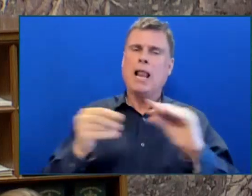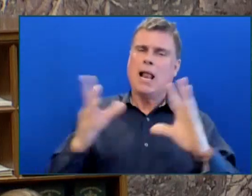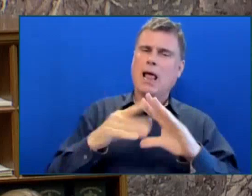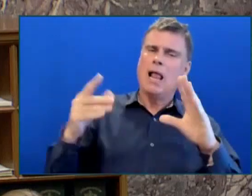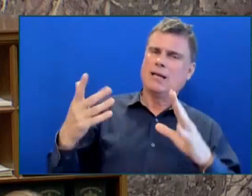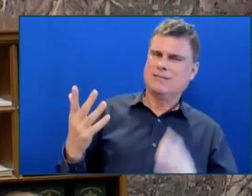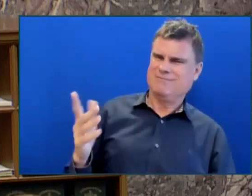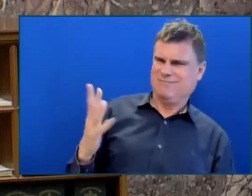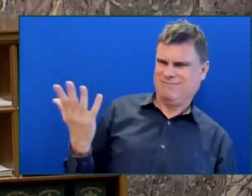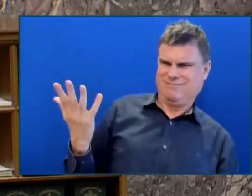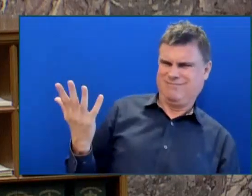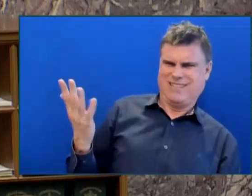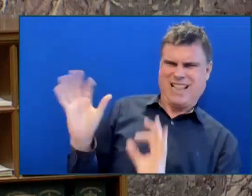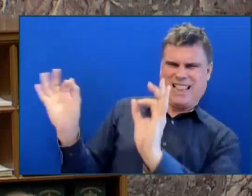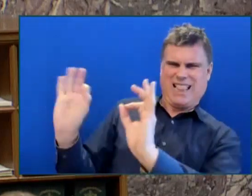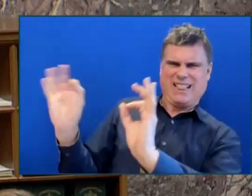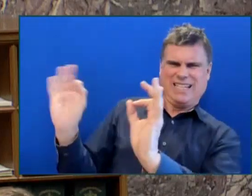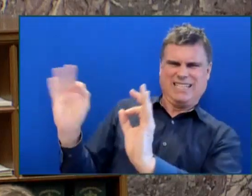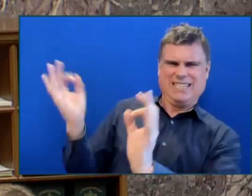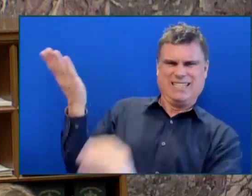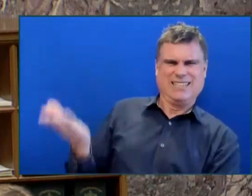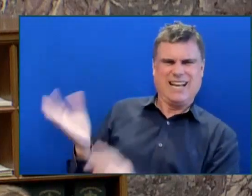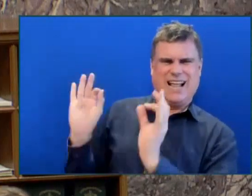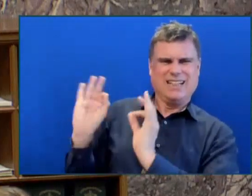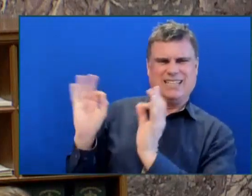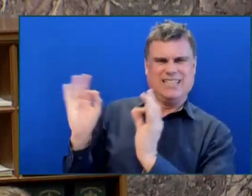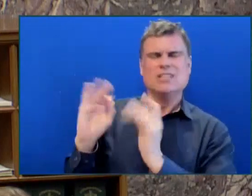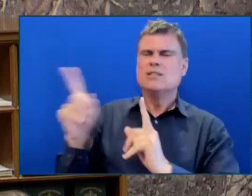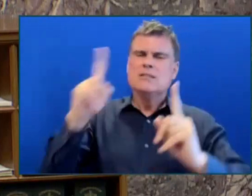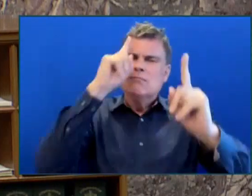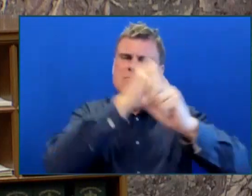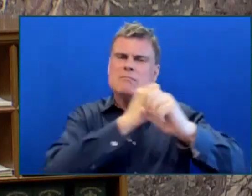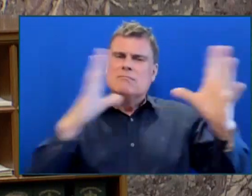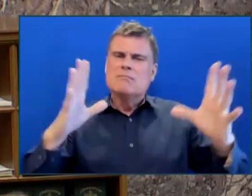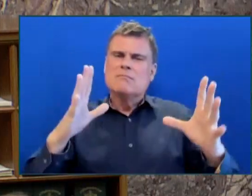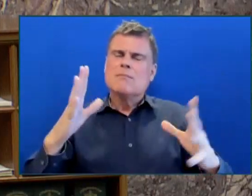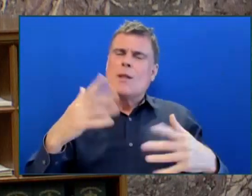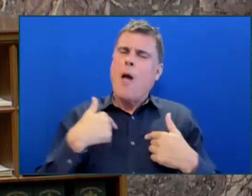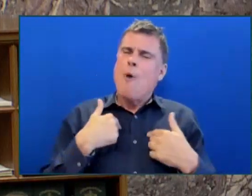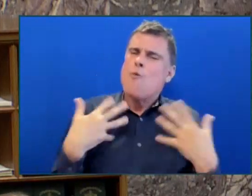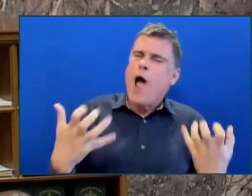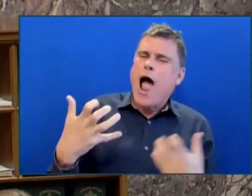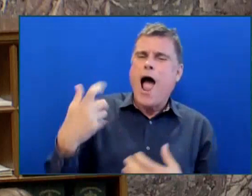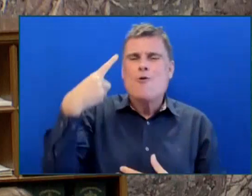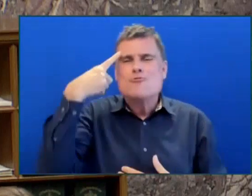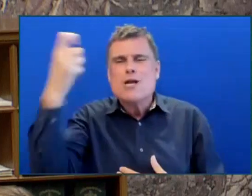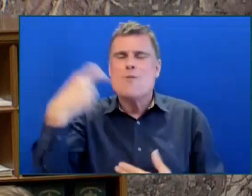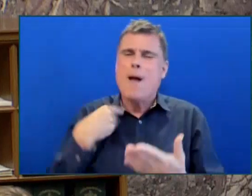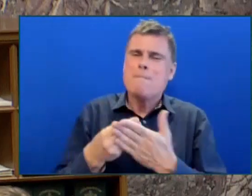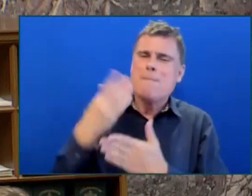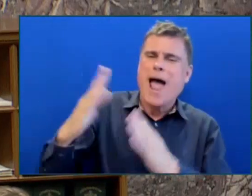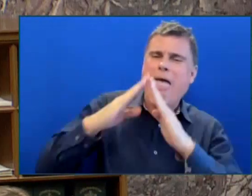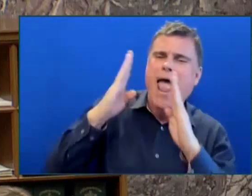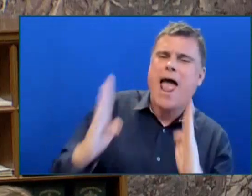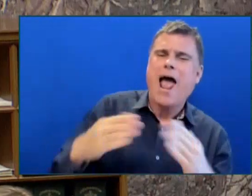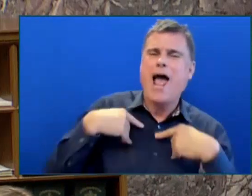home to be devastatingly shattered by the reality of what's actually happening?